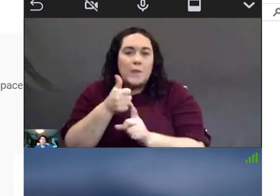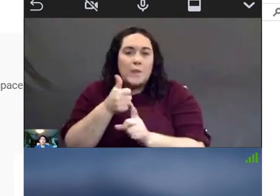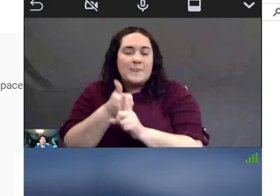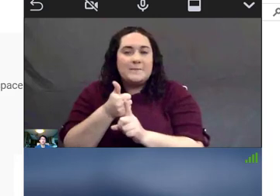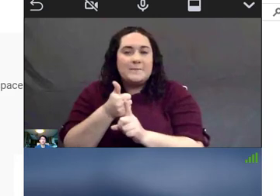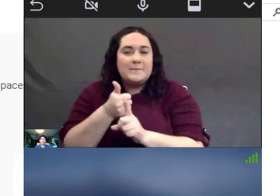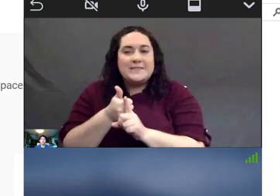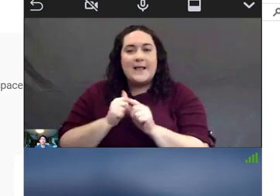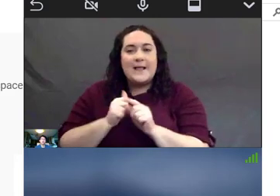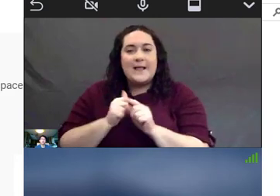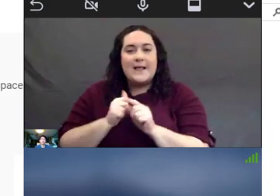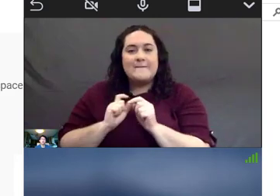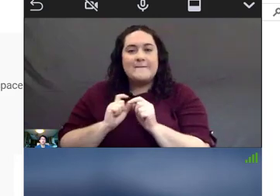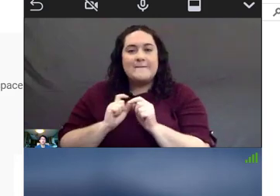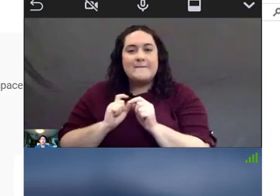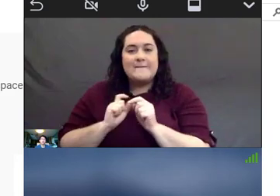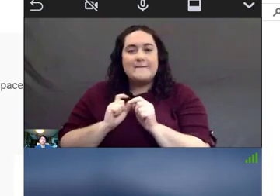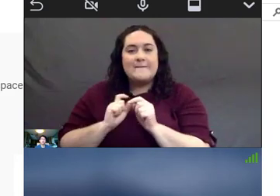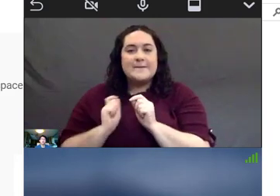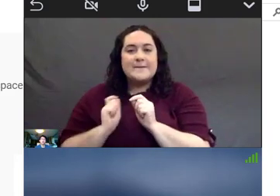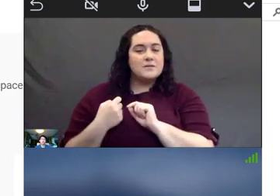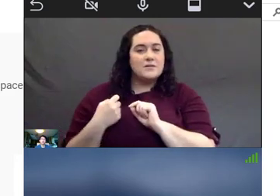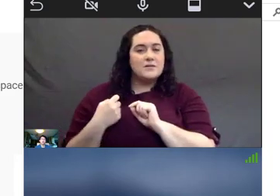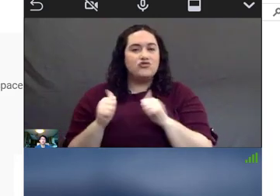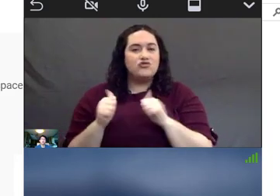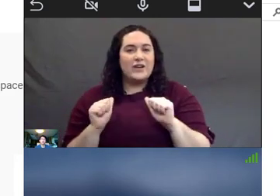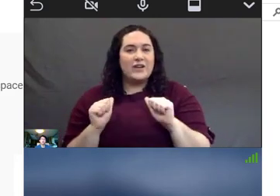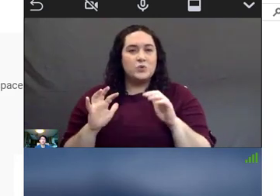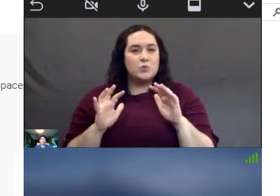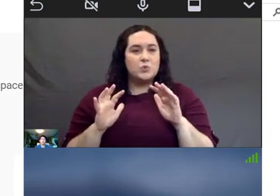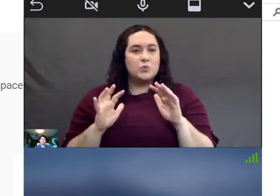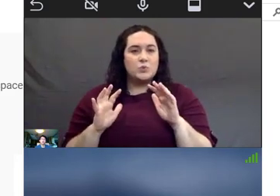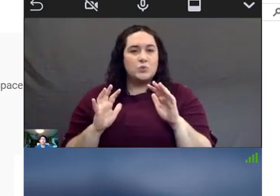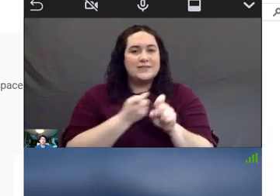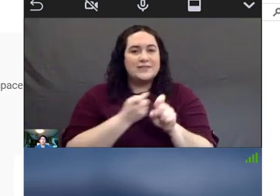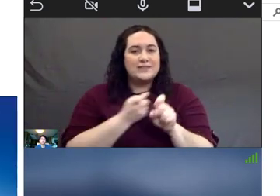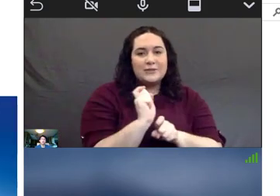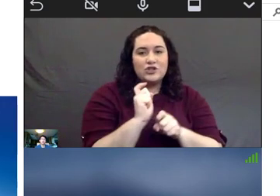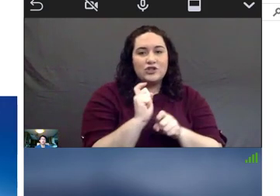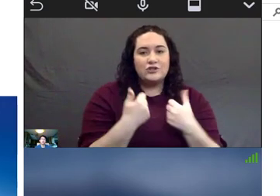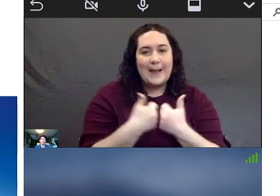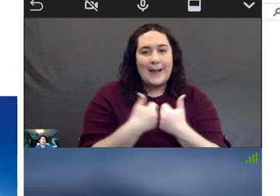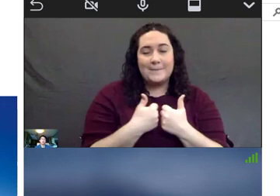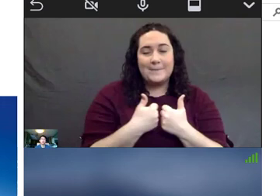would make the girls sad. So anyway, we had fun with that. So I hope you're doing things to have fun, too.